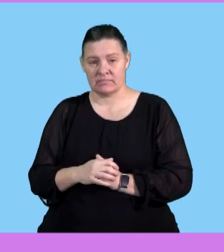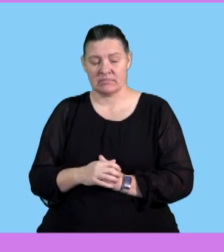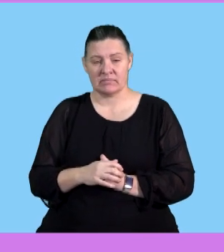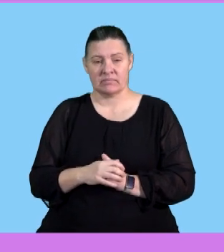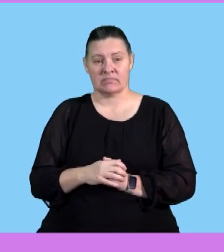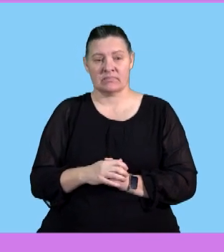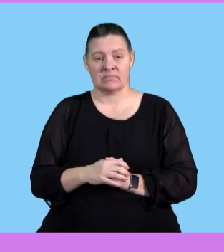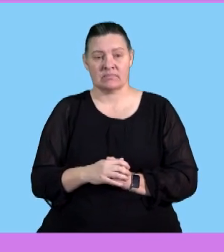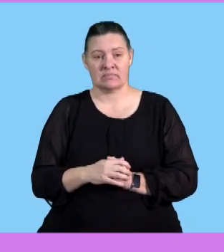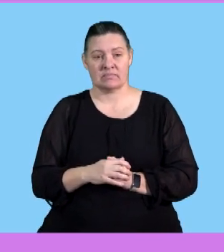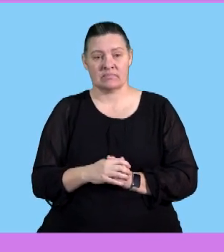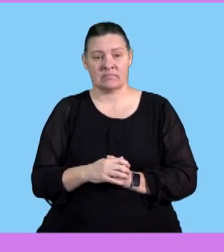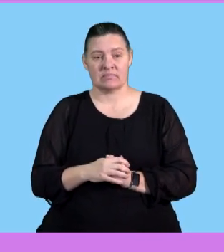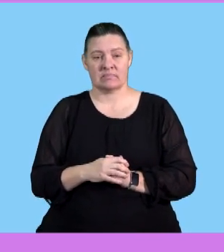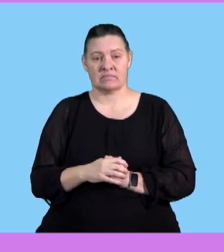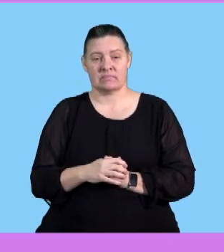1,227.27.